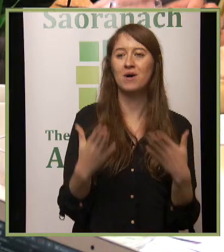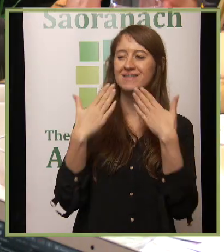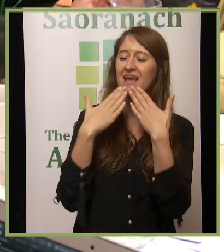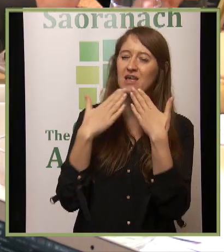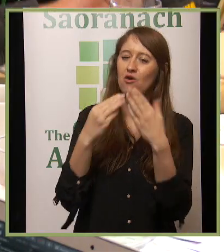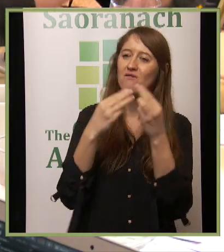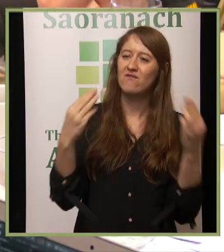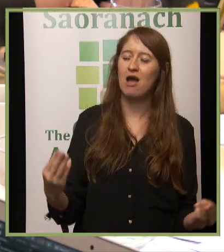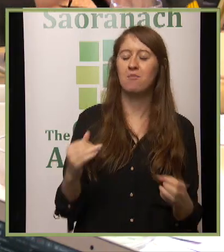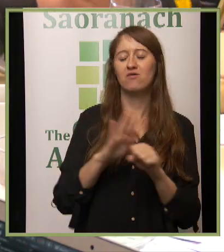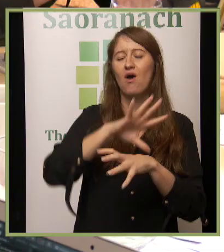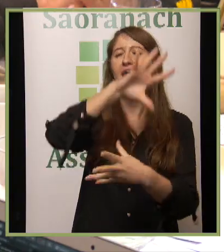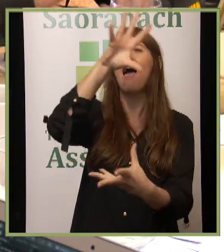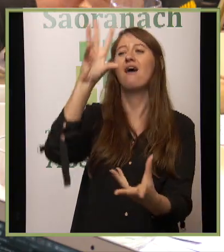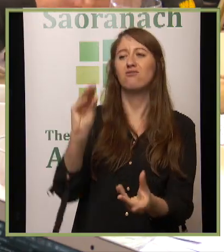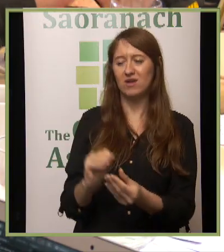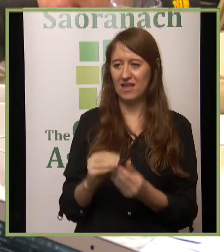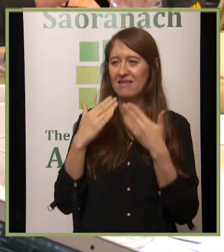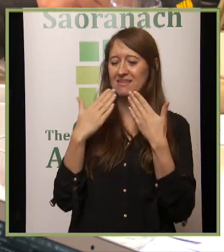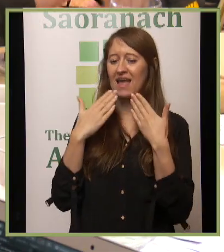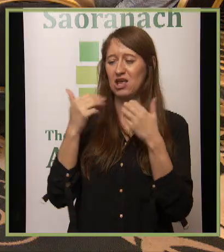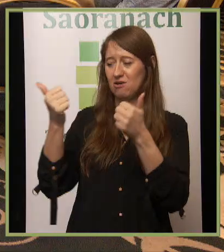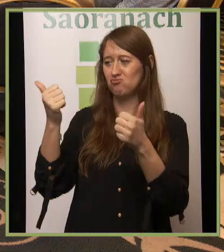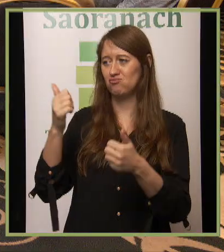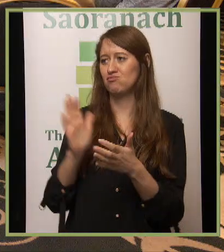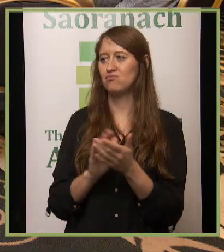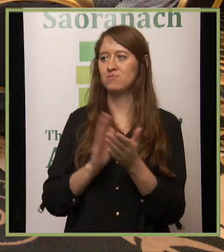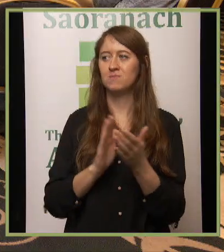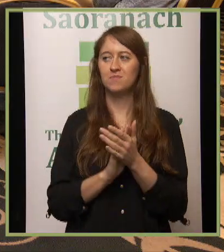Assembly. We'll do a hug later.